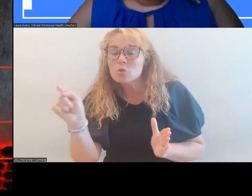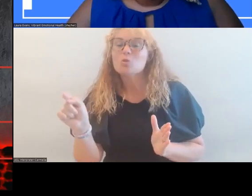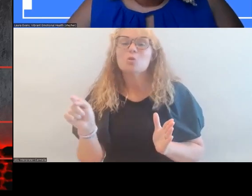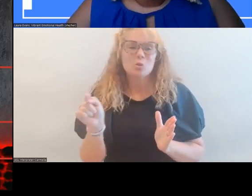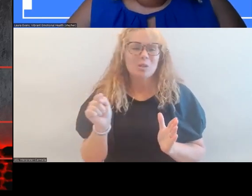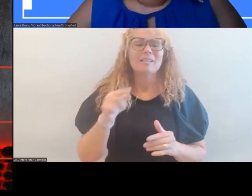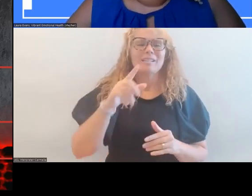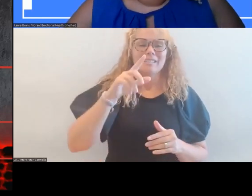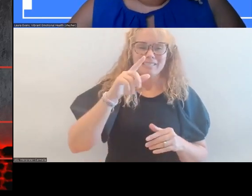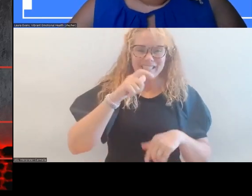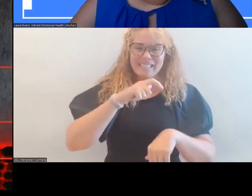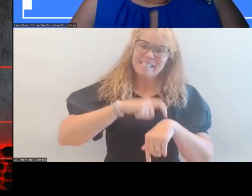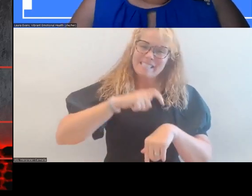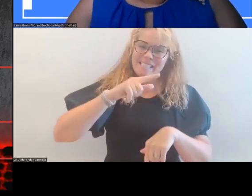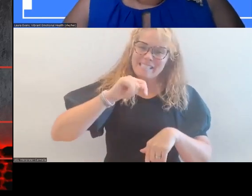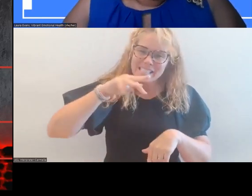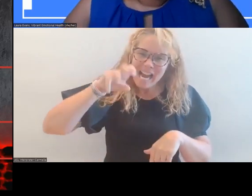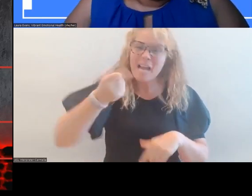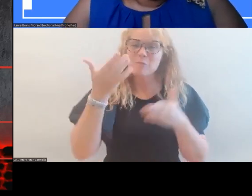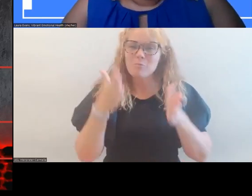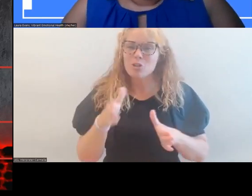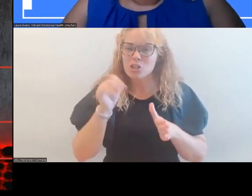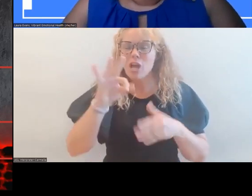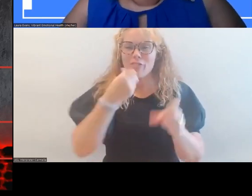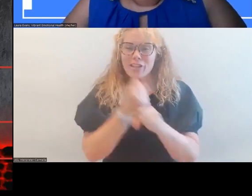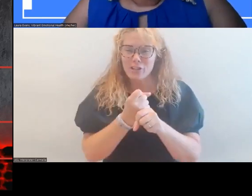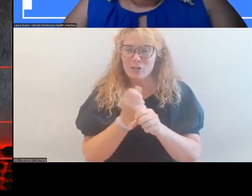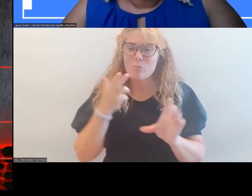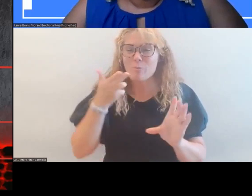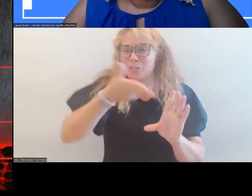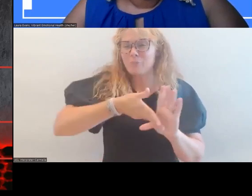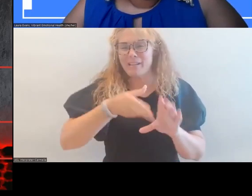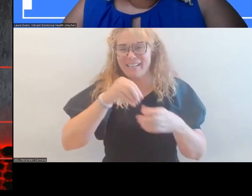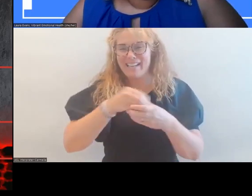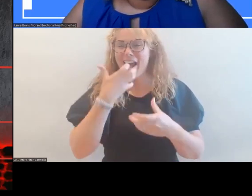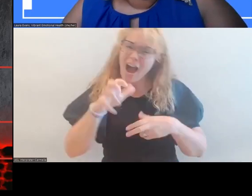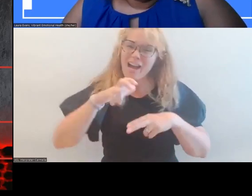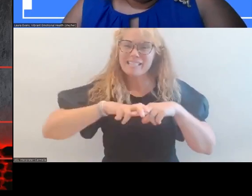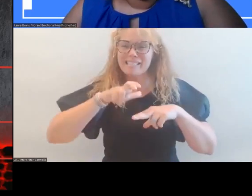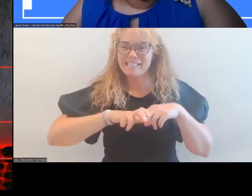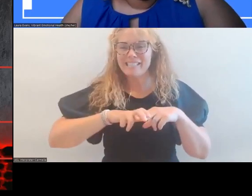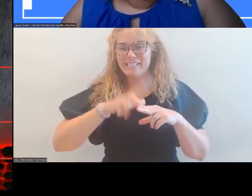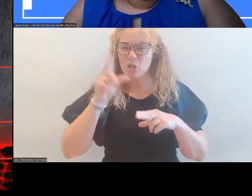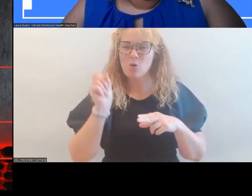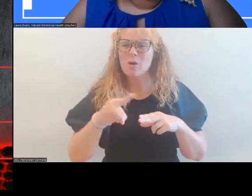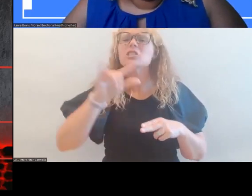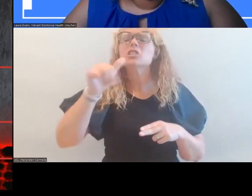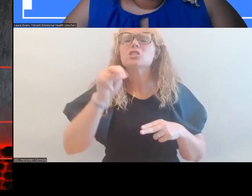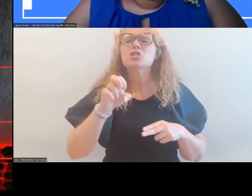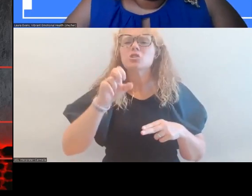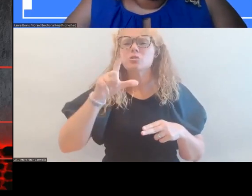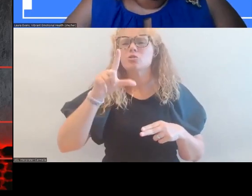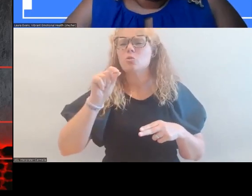of the Year, everyone to participate on this hot seat question. So in June 2005, over